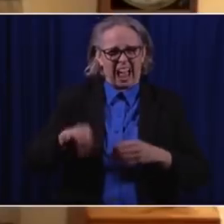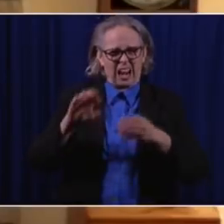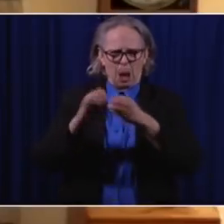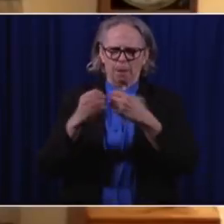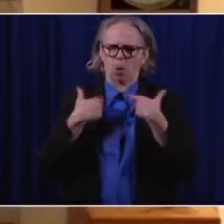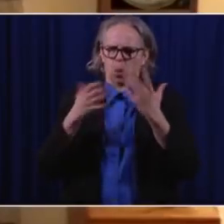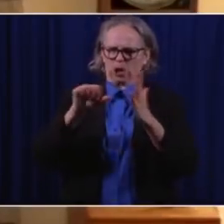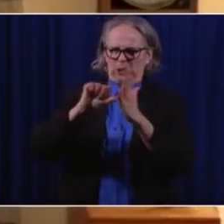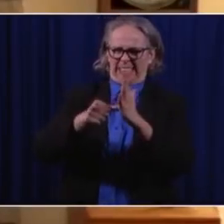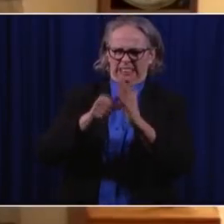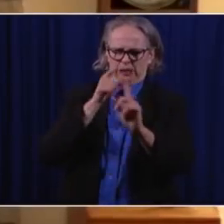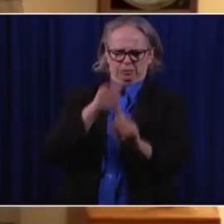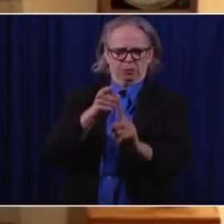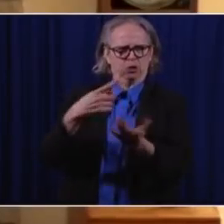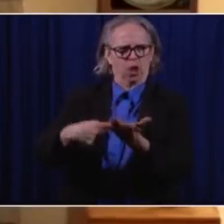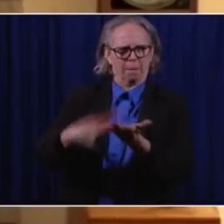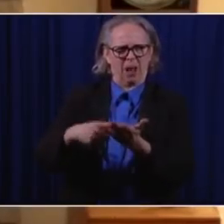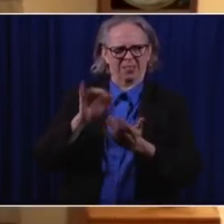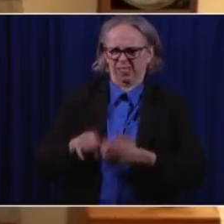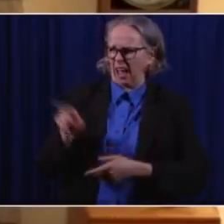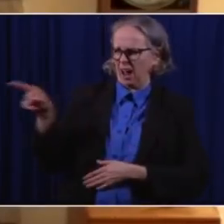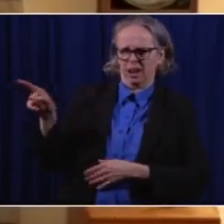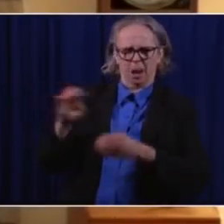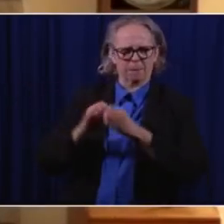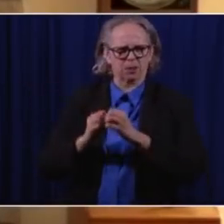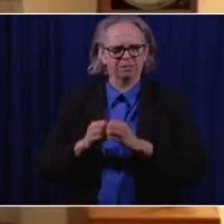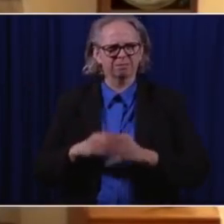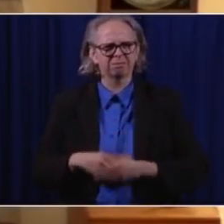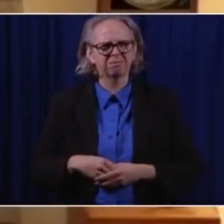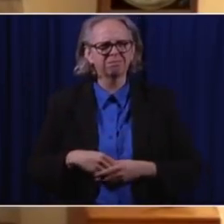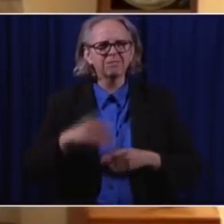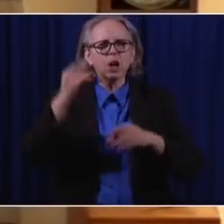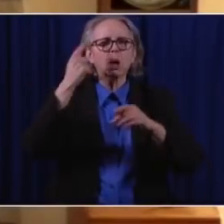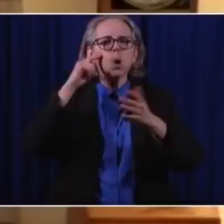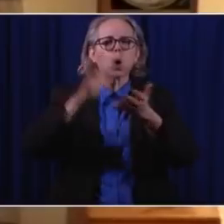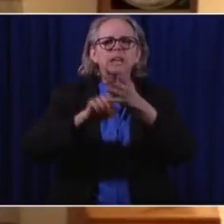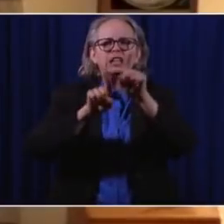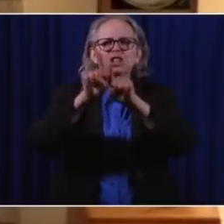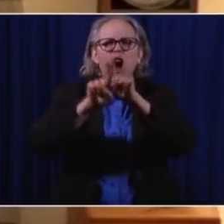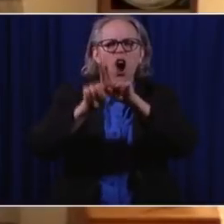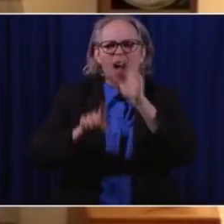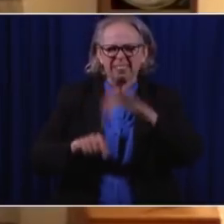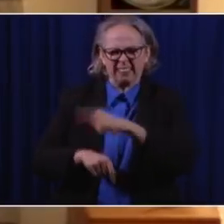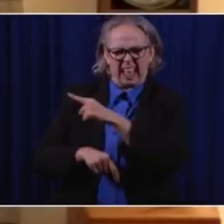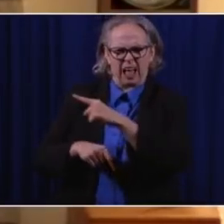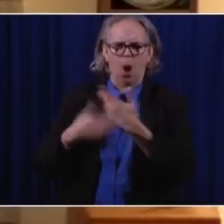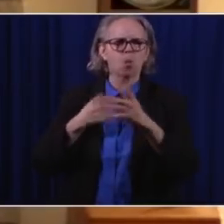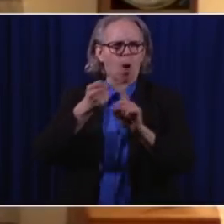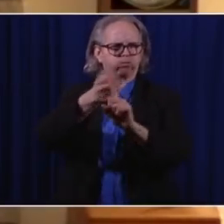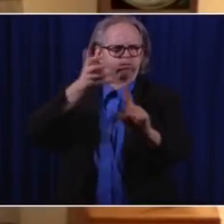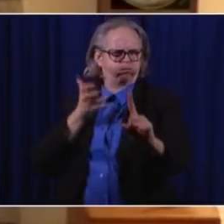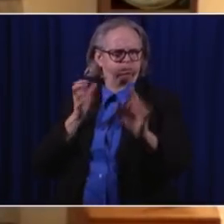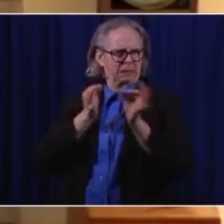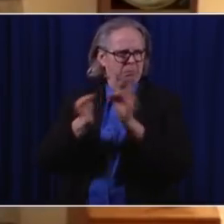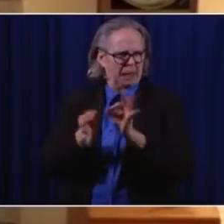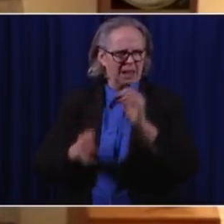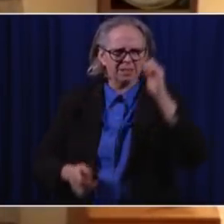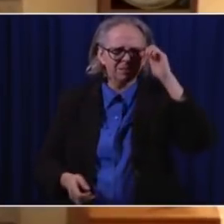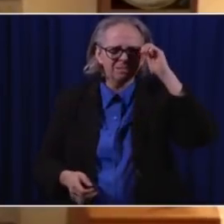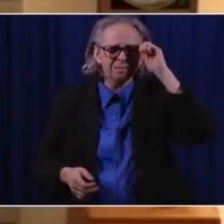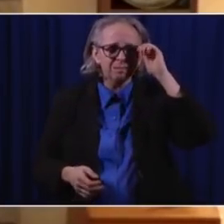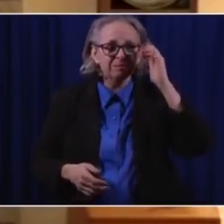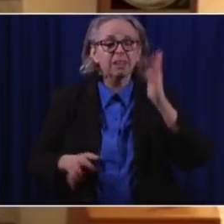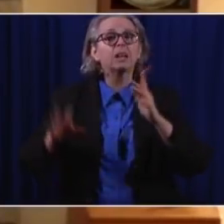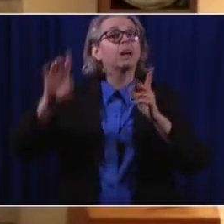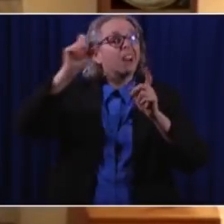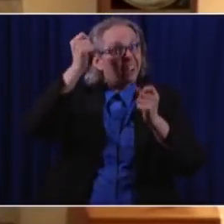because we need an asterisk with this number. And let me explain. This is the reported number of cases, and